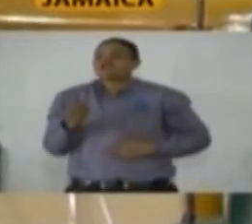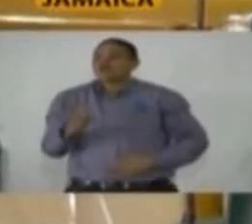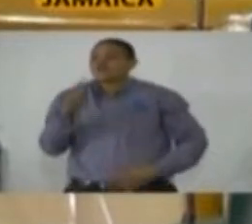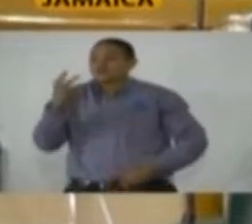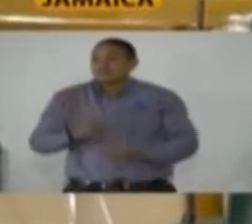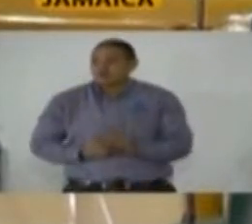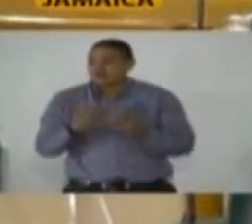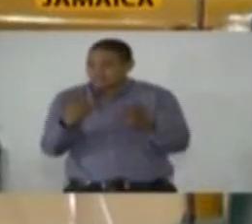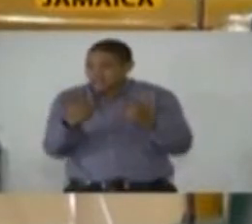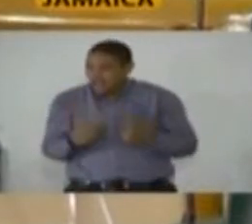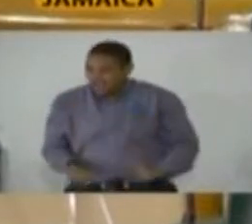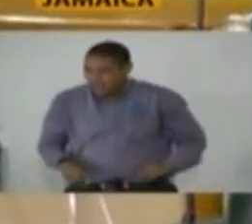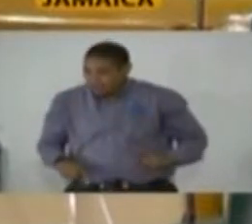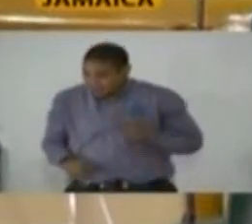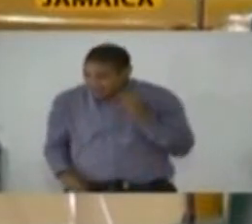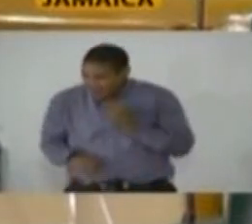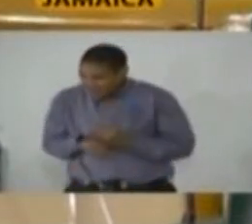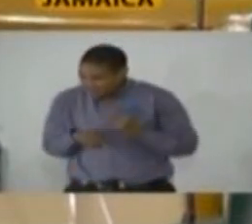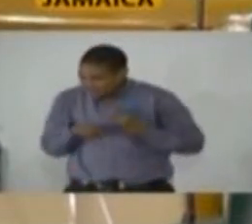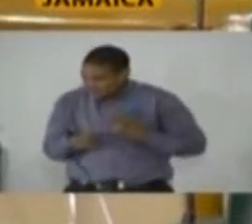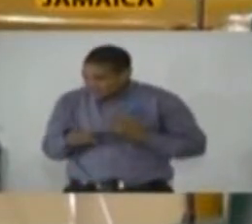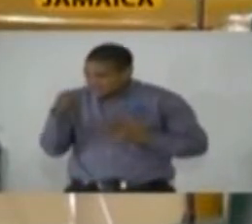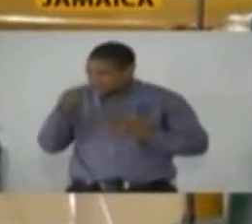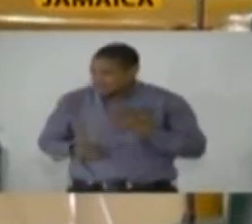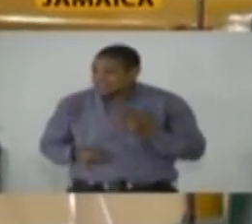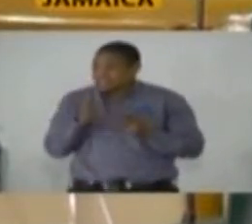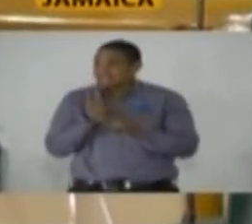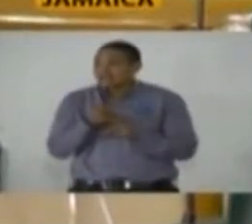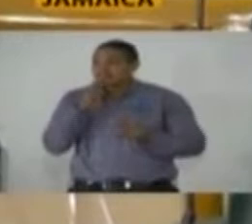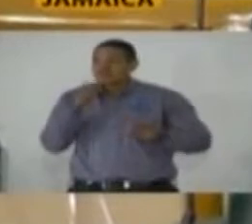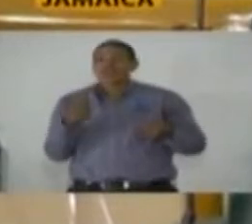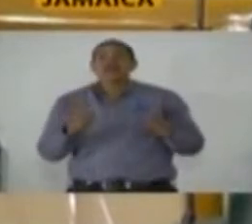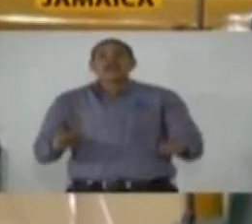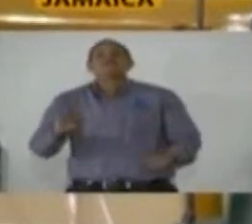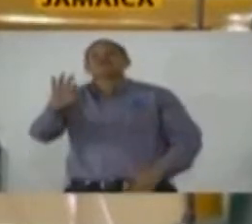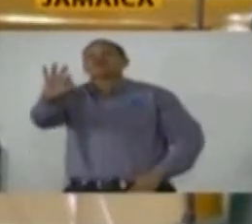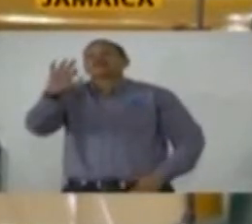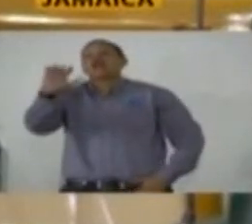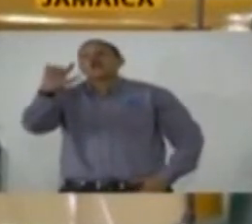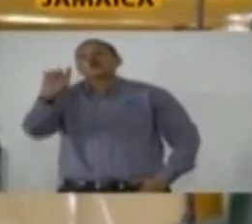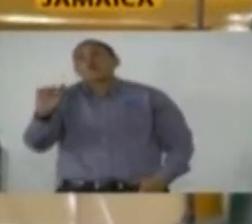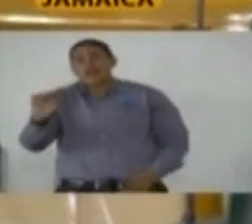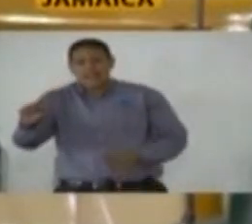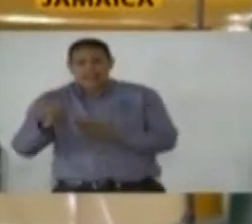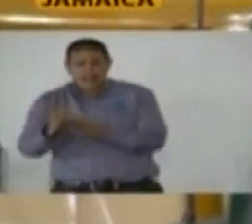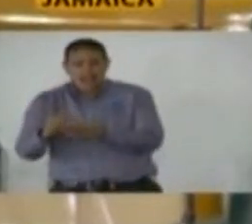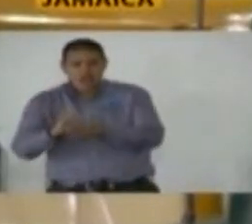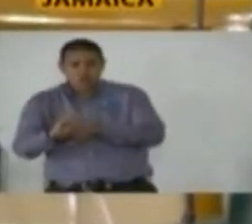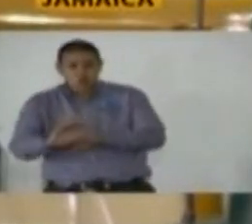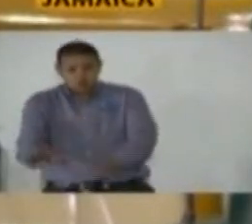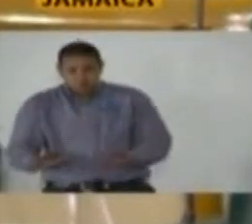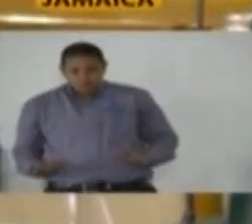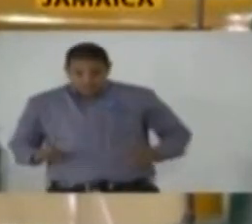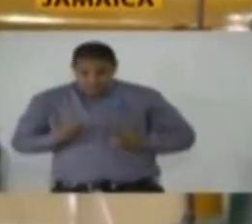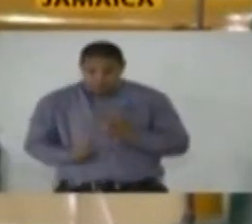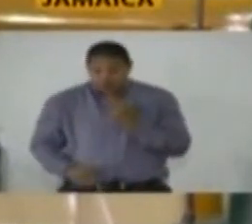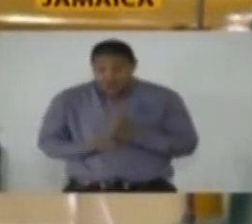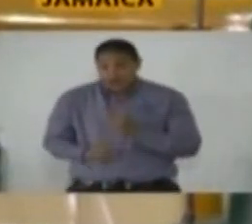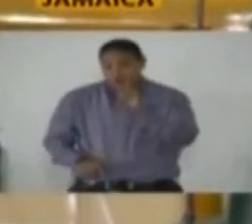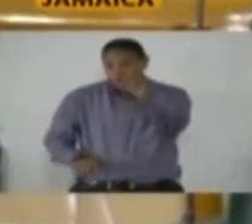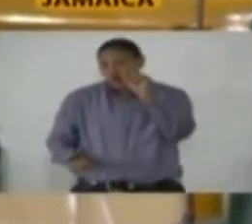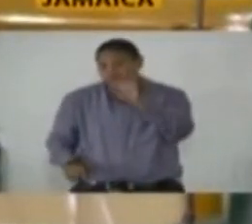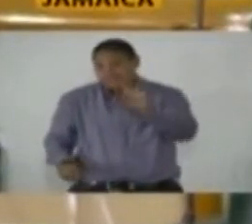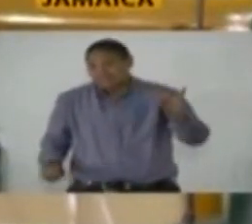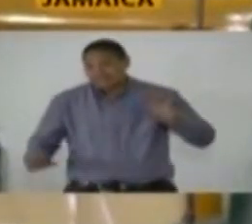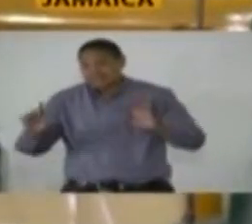months. Added to this initiative were the efforts of 928 guidance counselors and our